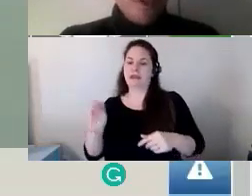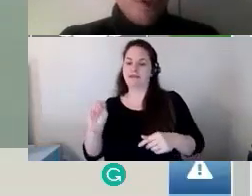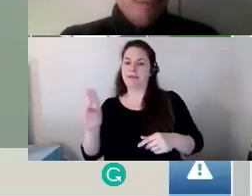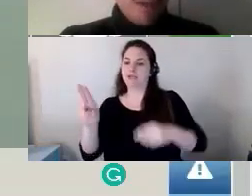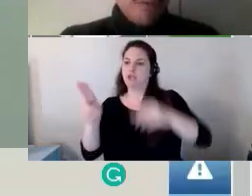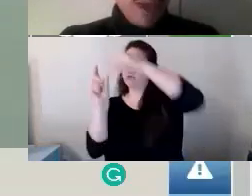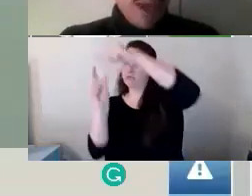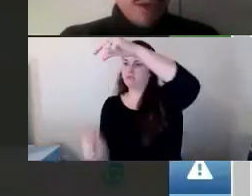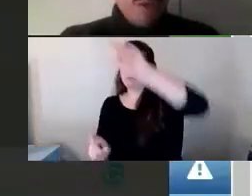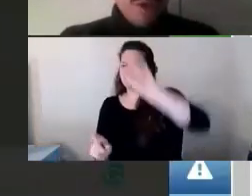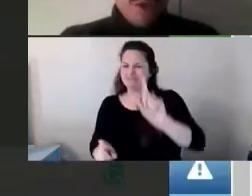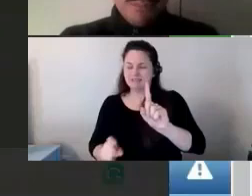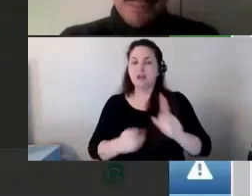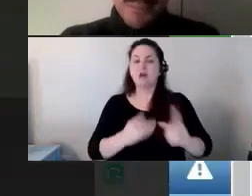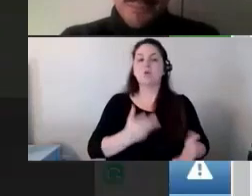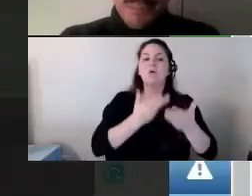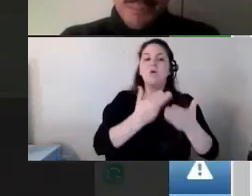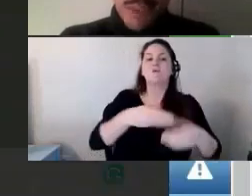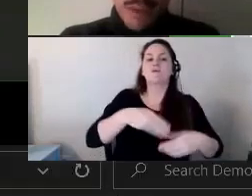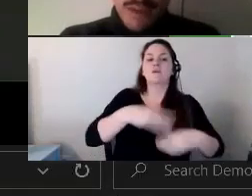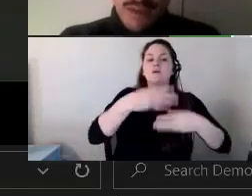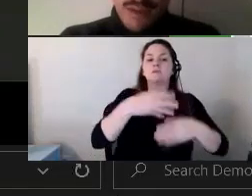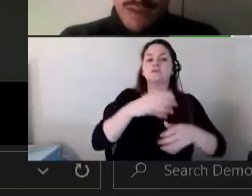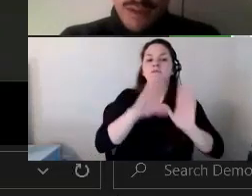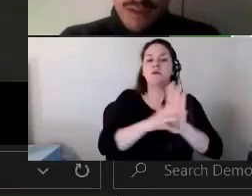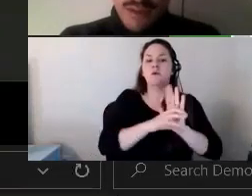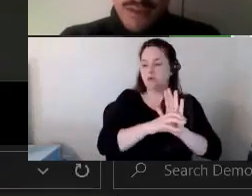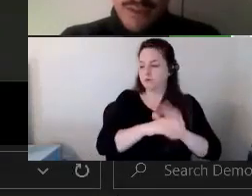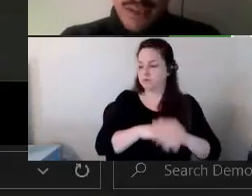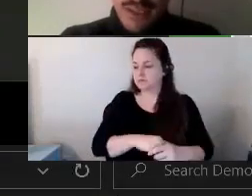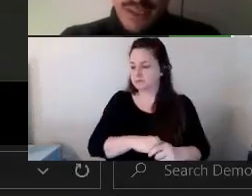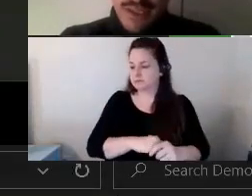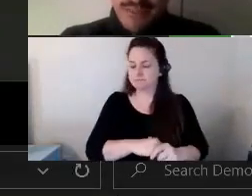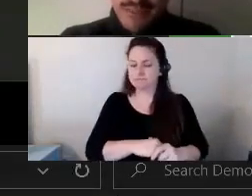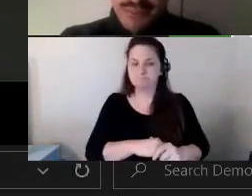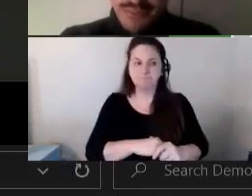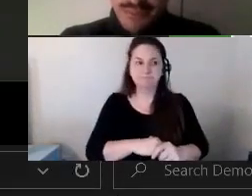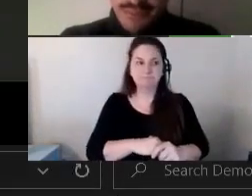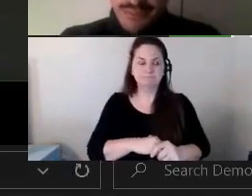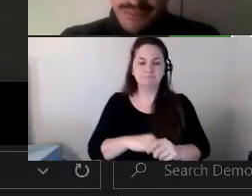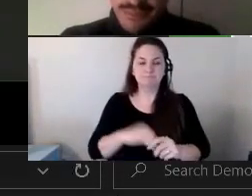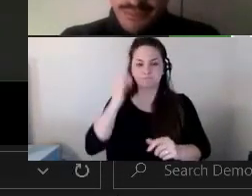in the top left-hand corner. Let's see here.